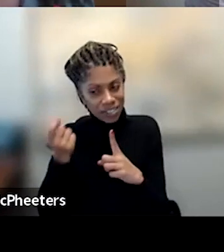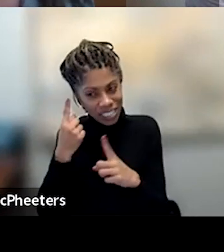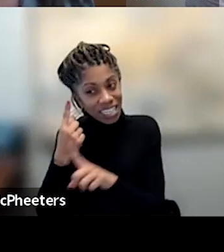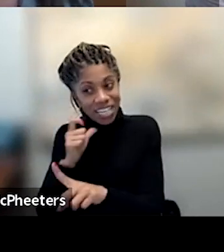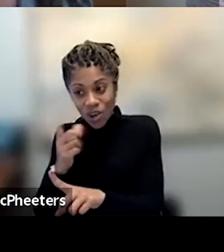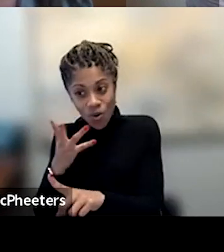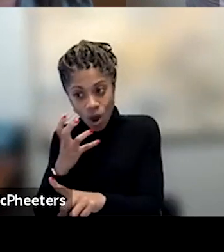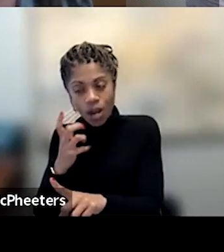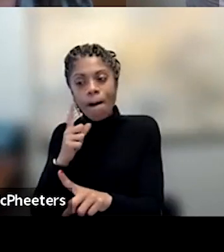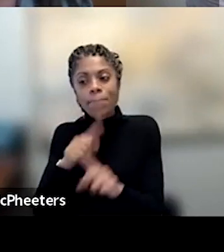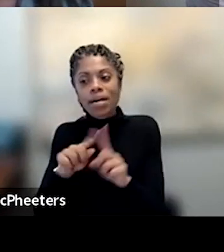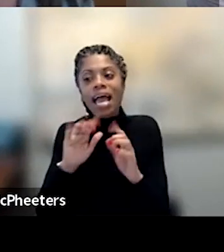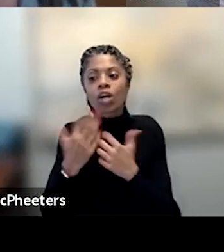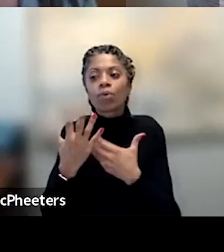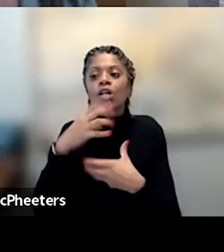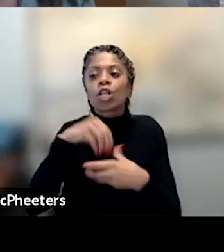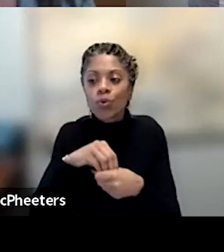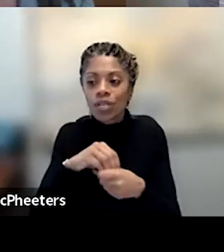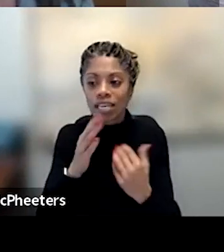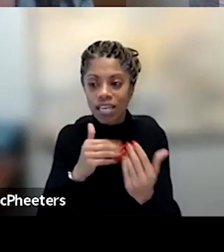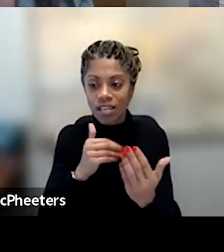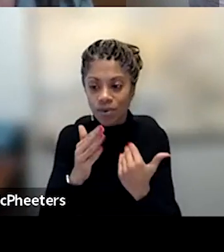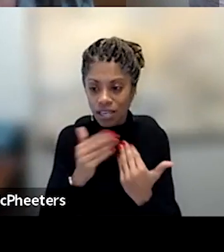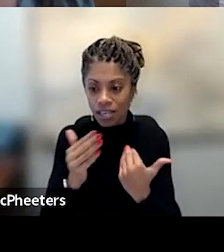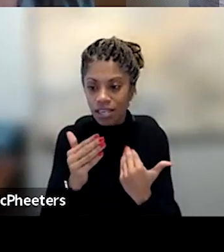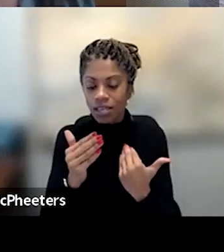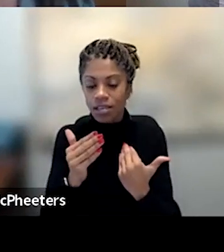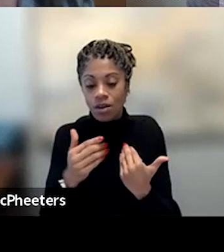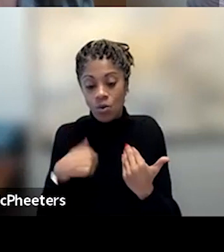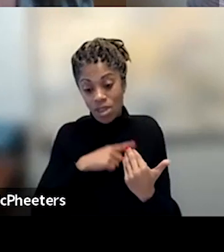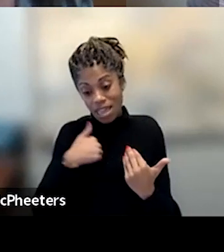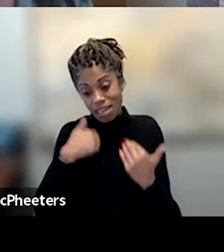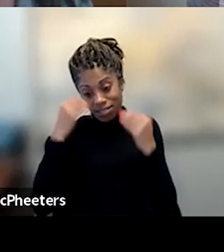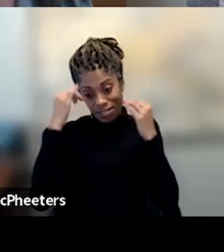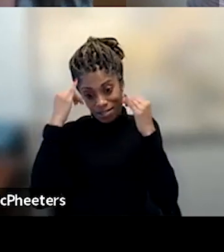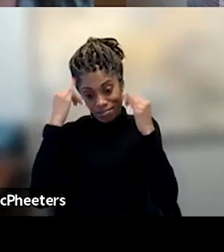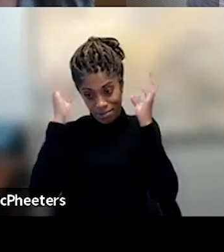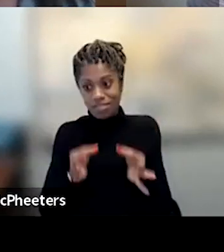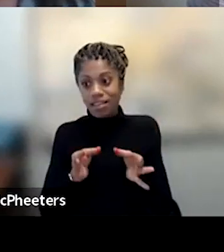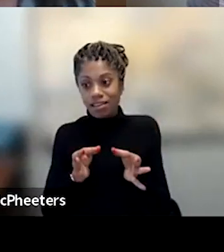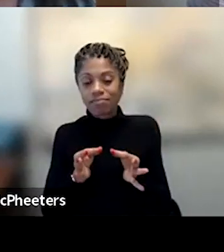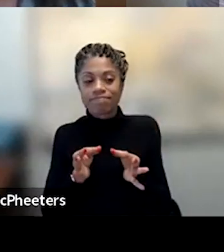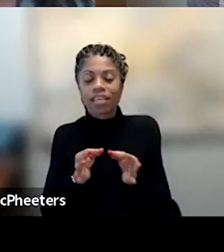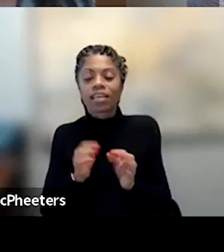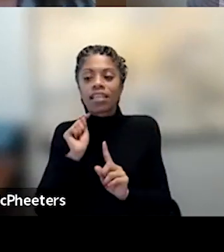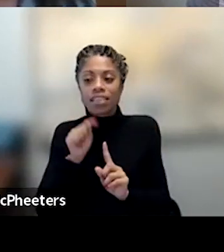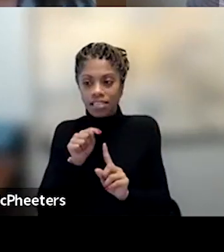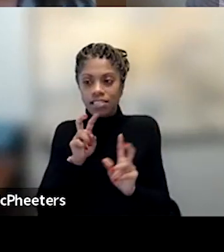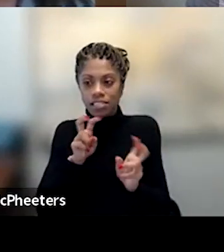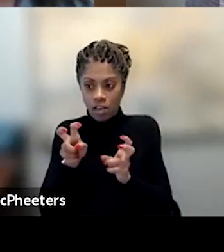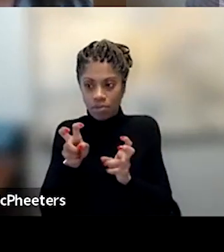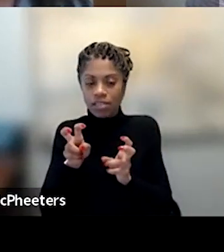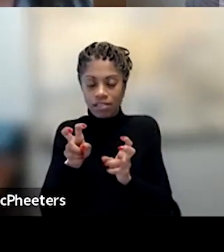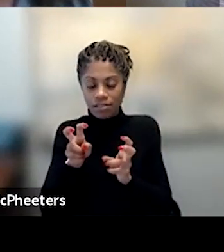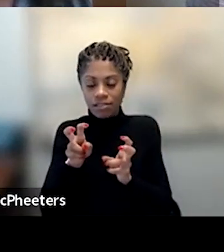them included in the conversation? And we had to make the decision that it's an important topic. If we're true to our mission